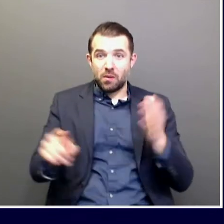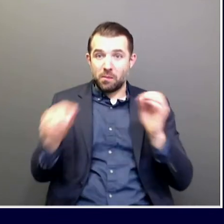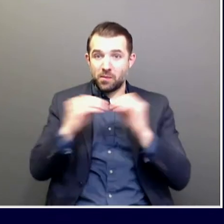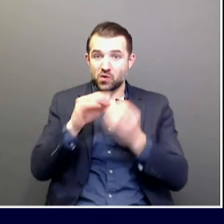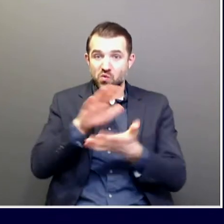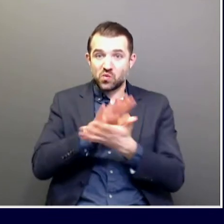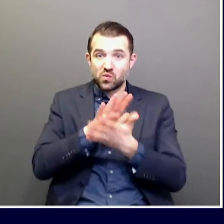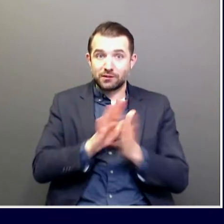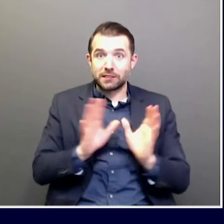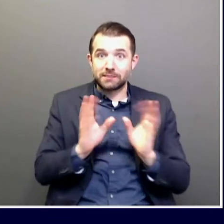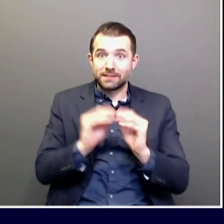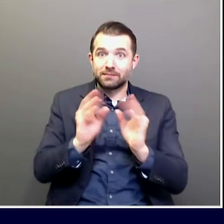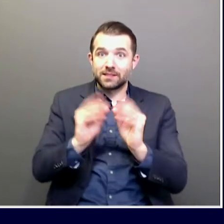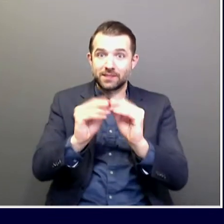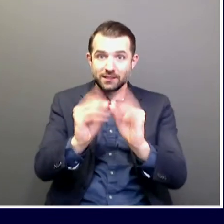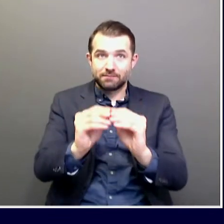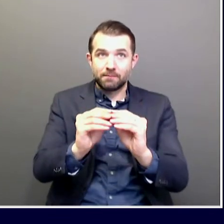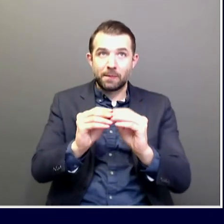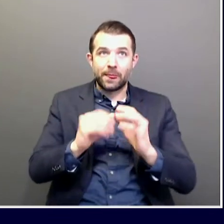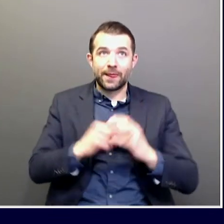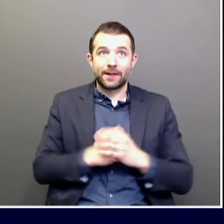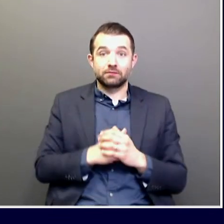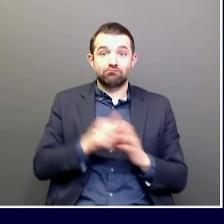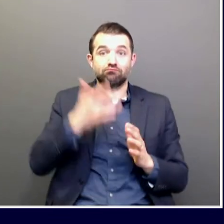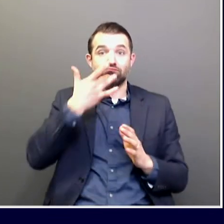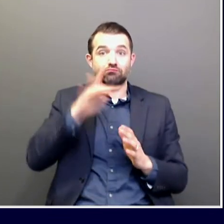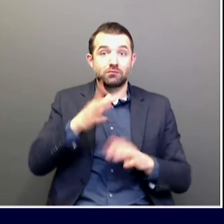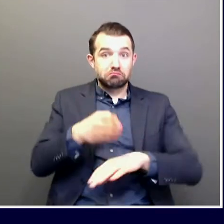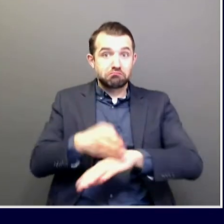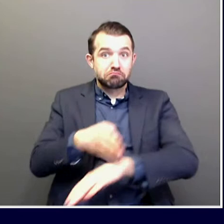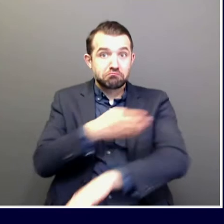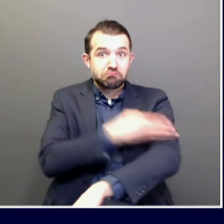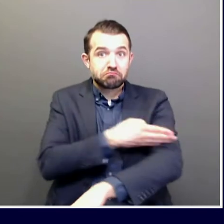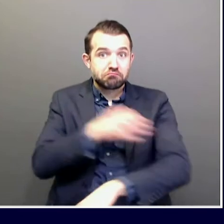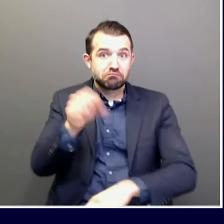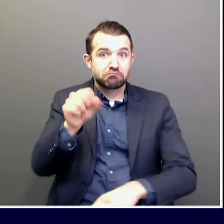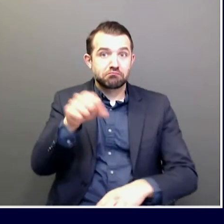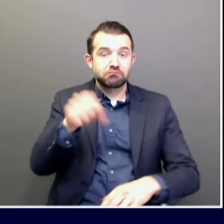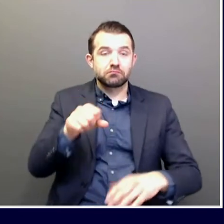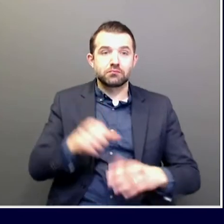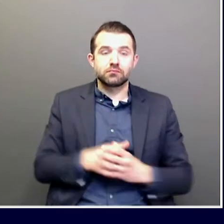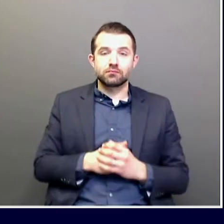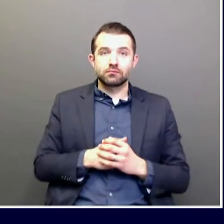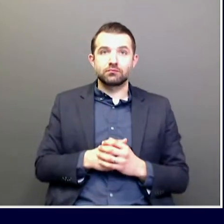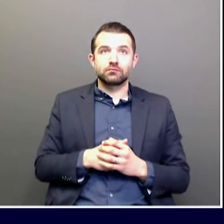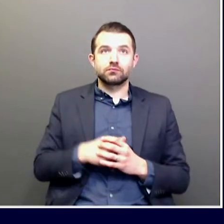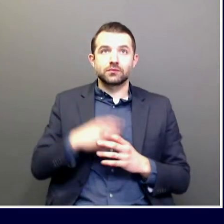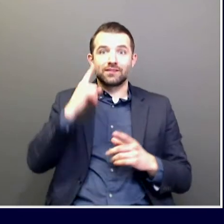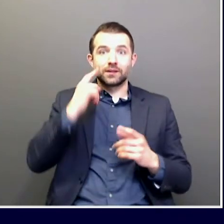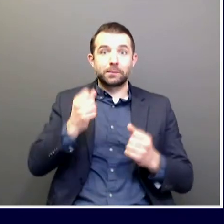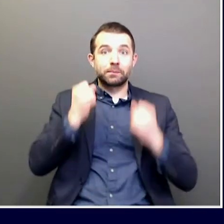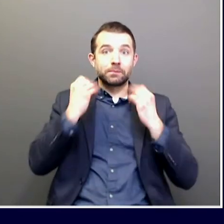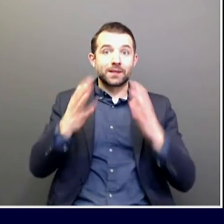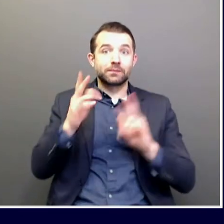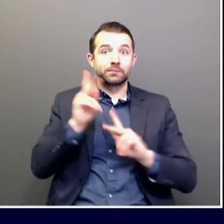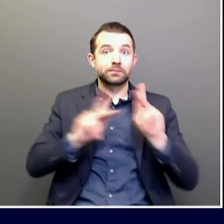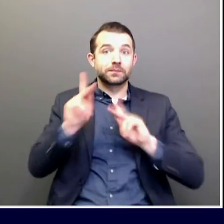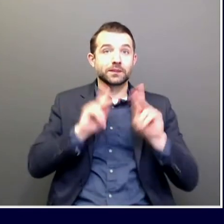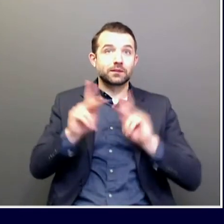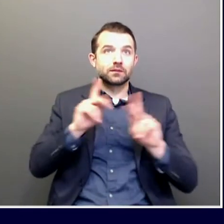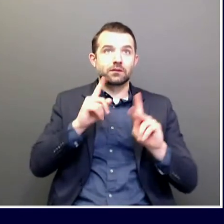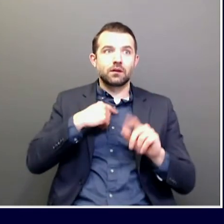so my approach, it's not a concern. My approach is just to try to make sure we're balancing all of those things in a judicious